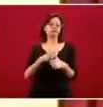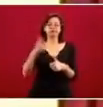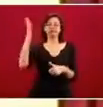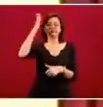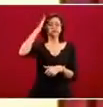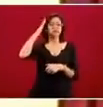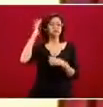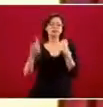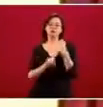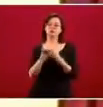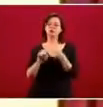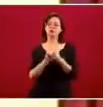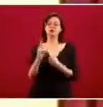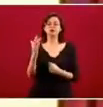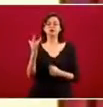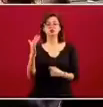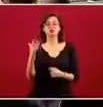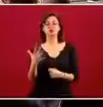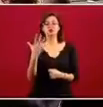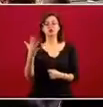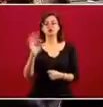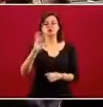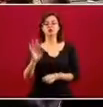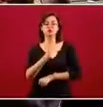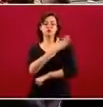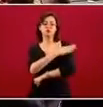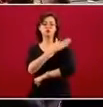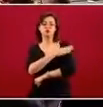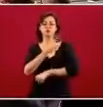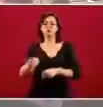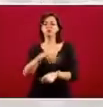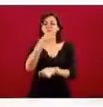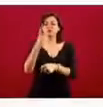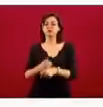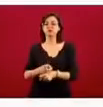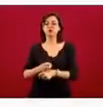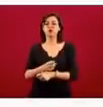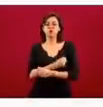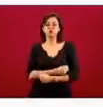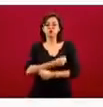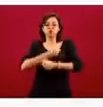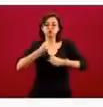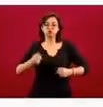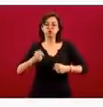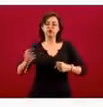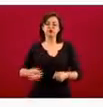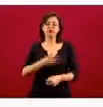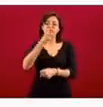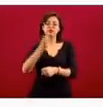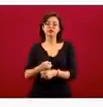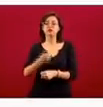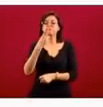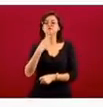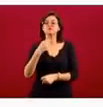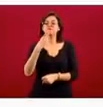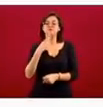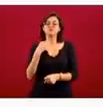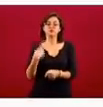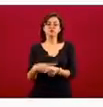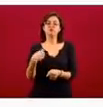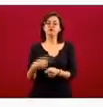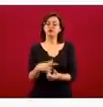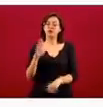about the different risk factors presented by all these 29 fatal victims. Top three